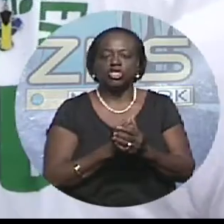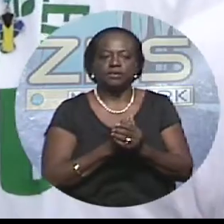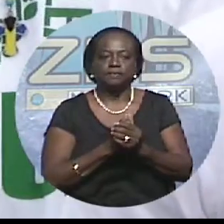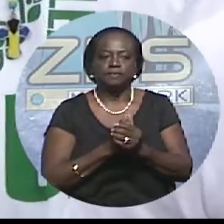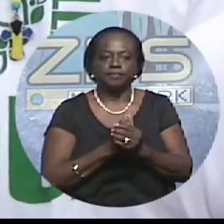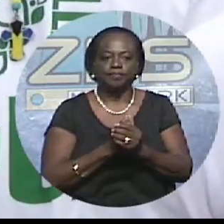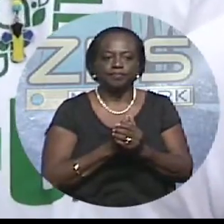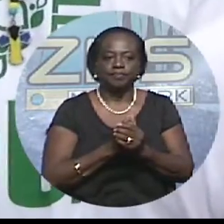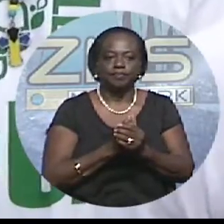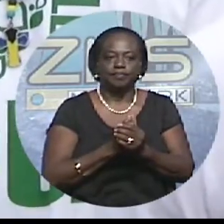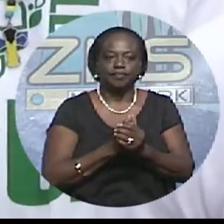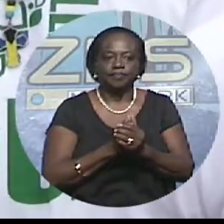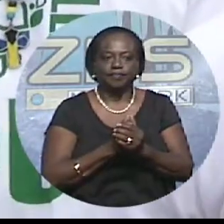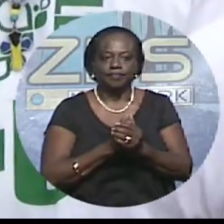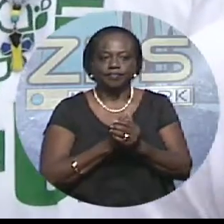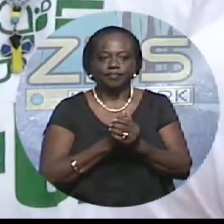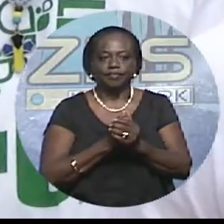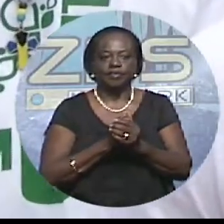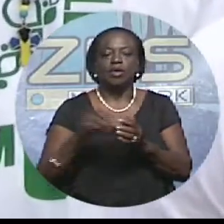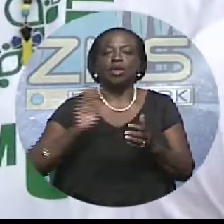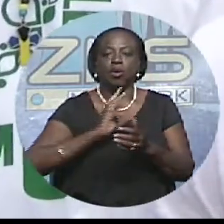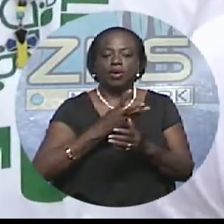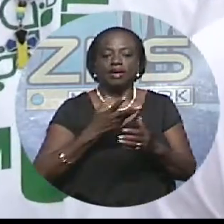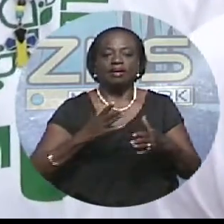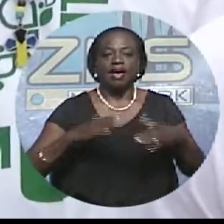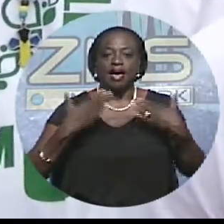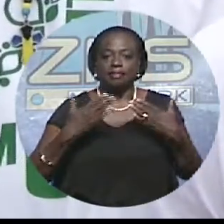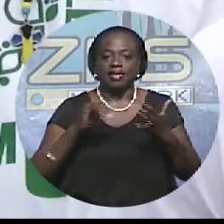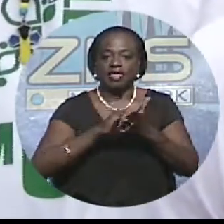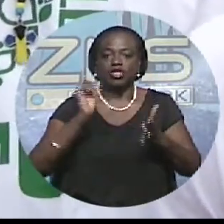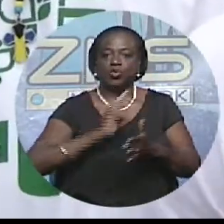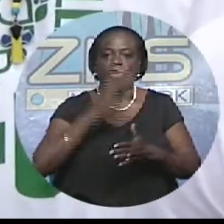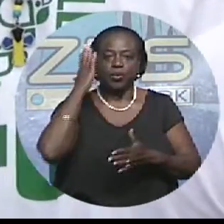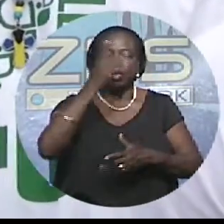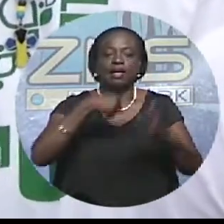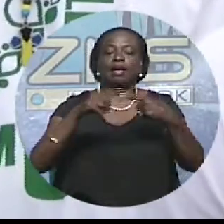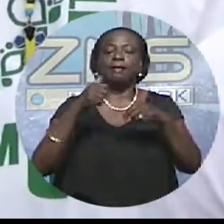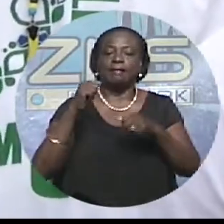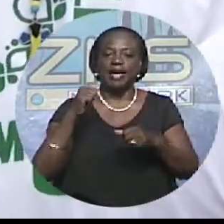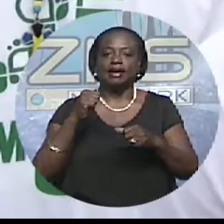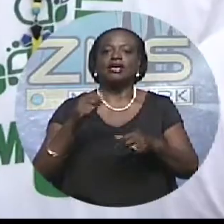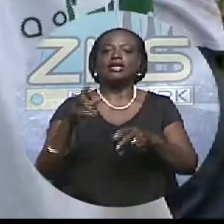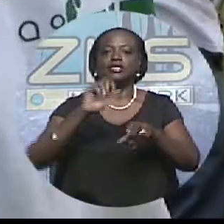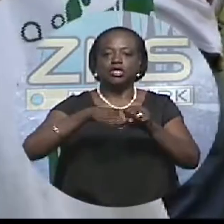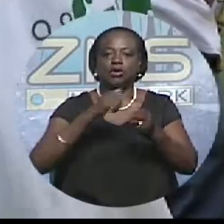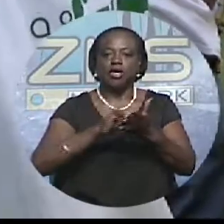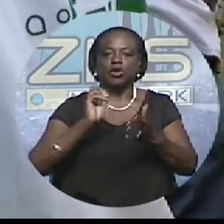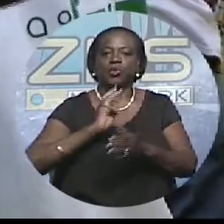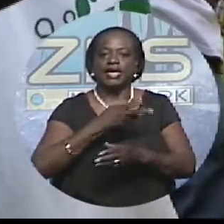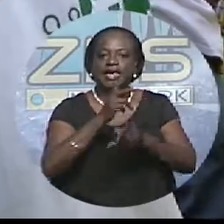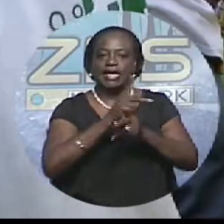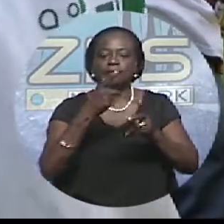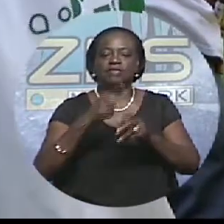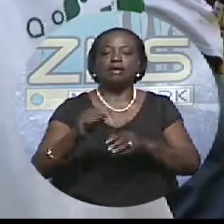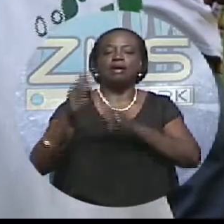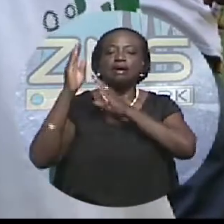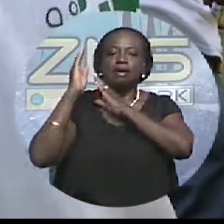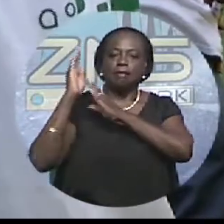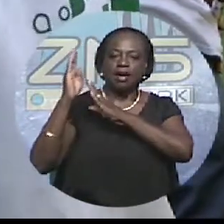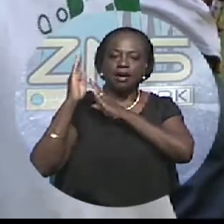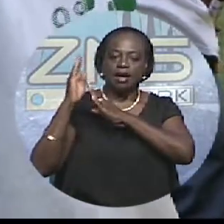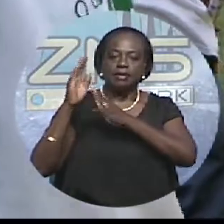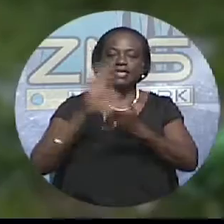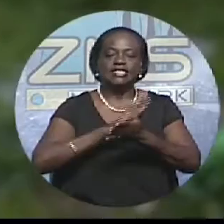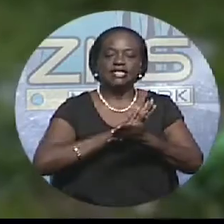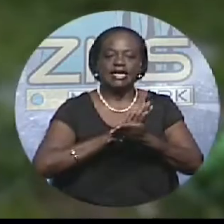we're proud of the whole initiative, and we want to come back periodically so we can keep the Bahamas clean. The Island Luck Cares Foundation